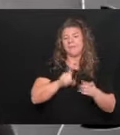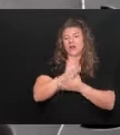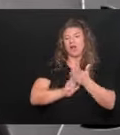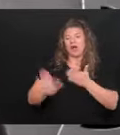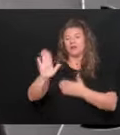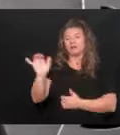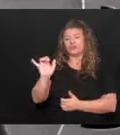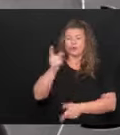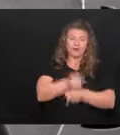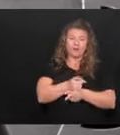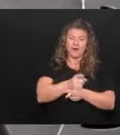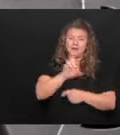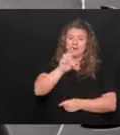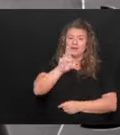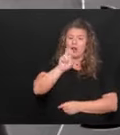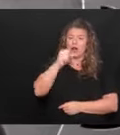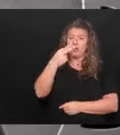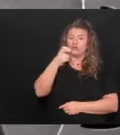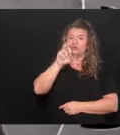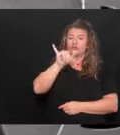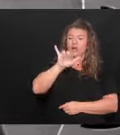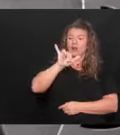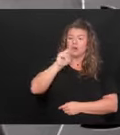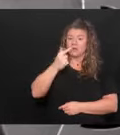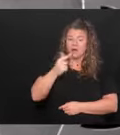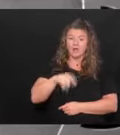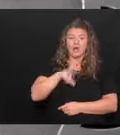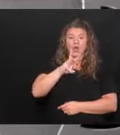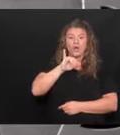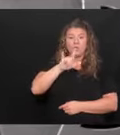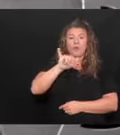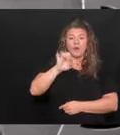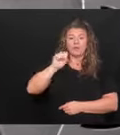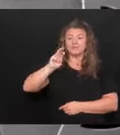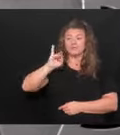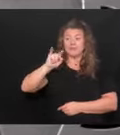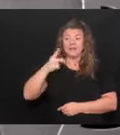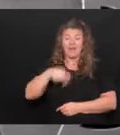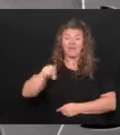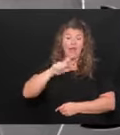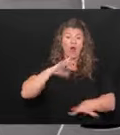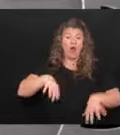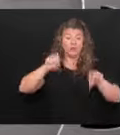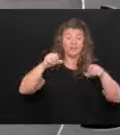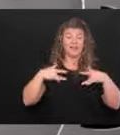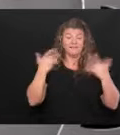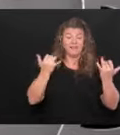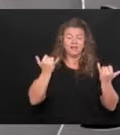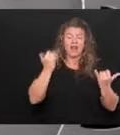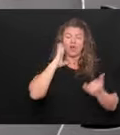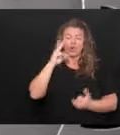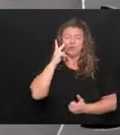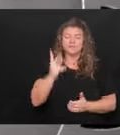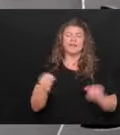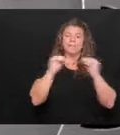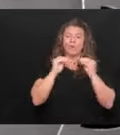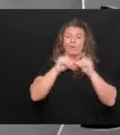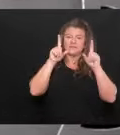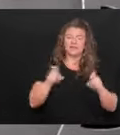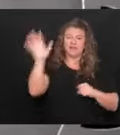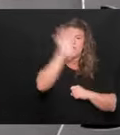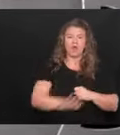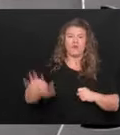right, Dr. Sherry Young, Dr. Lee Smith, they have those events as well. But we are going to start doing that, ramping up testing across the state.